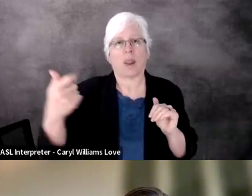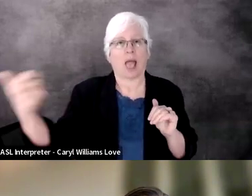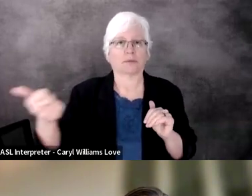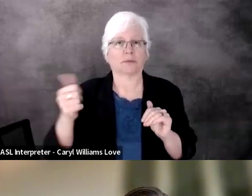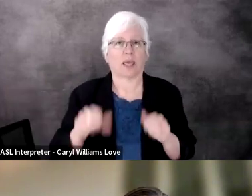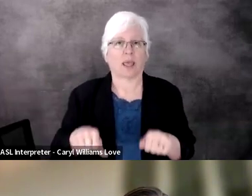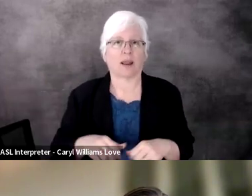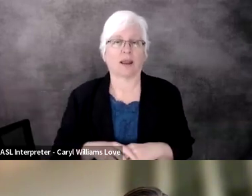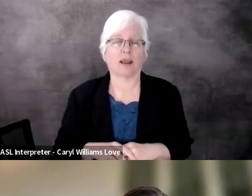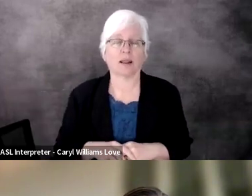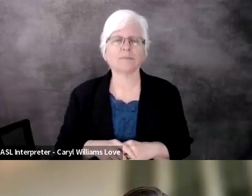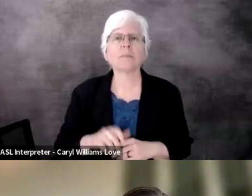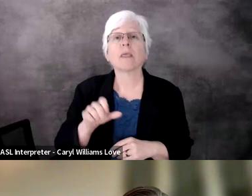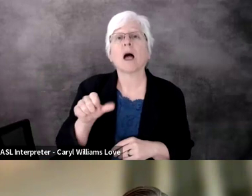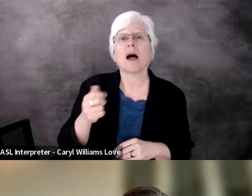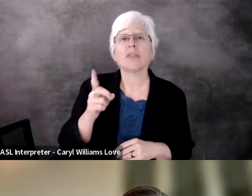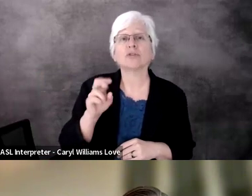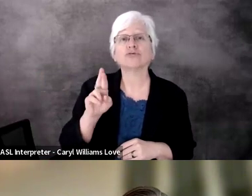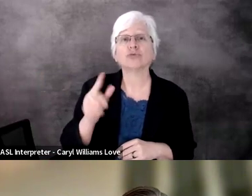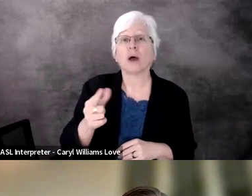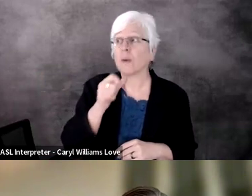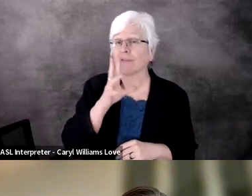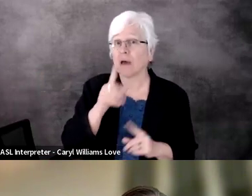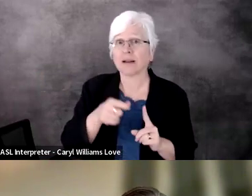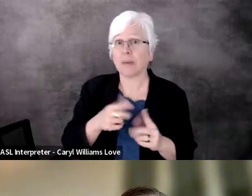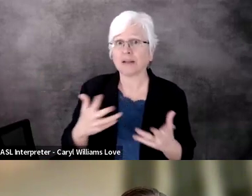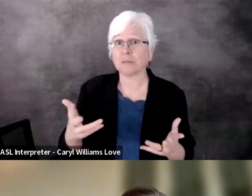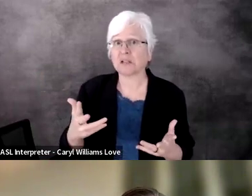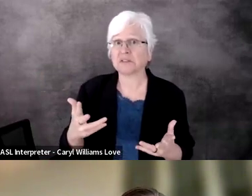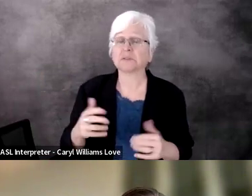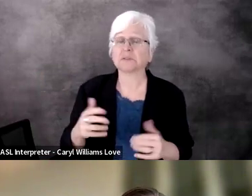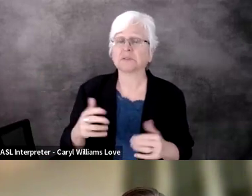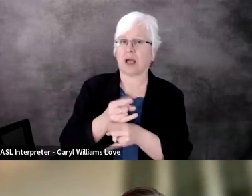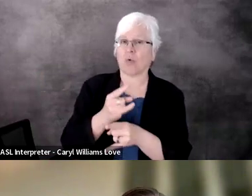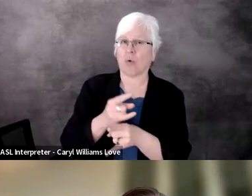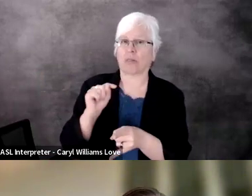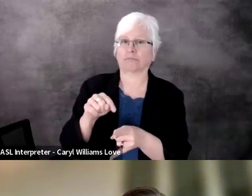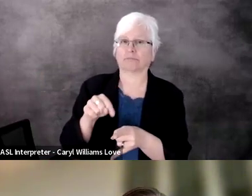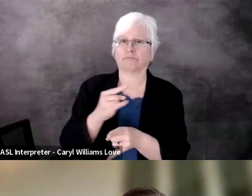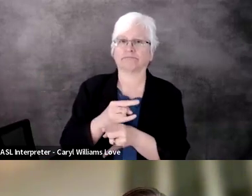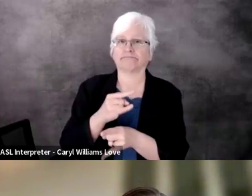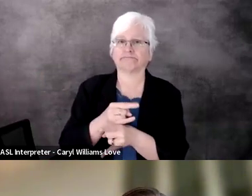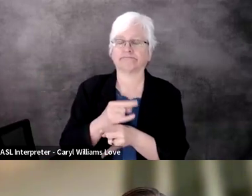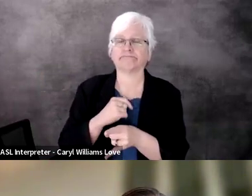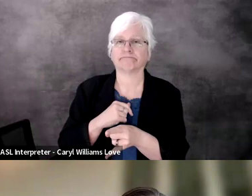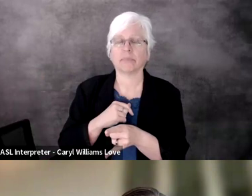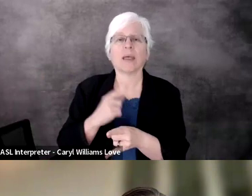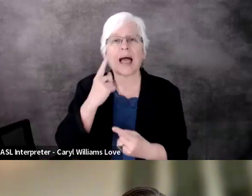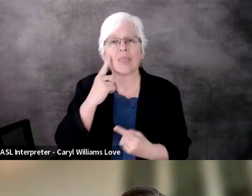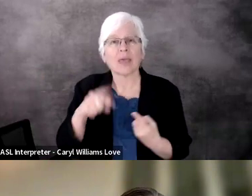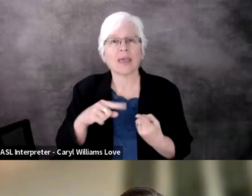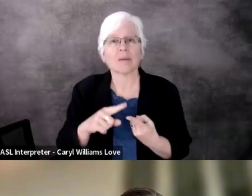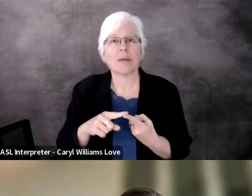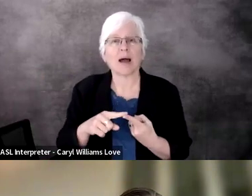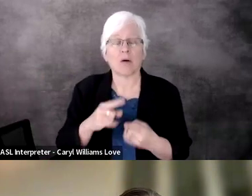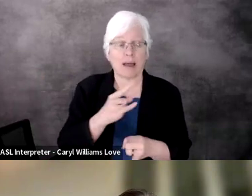that we haven't talked about as much is alcohol. So I think about the interaction of alcohol